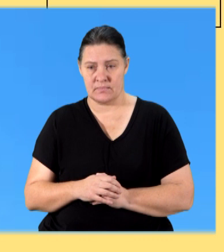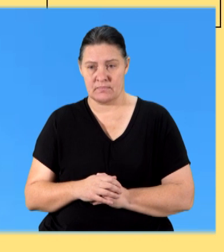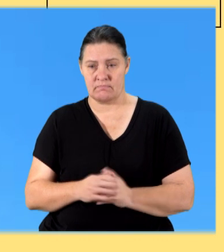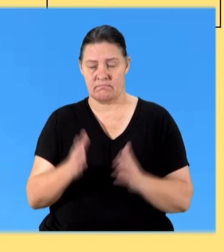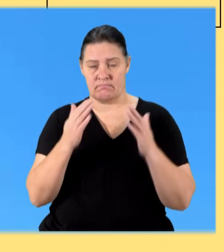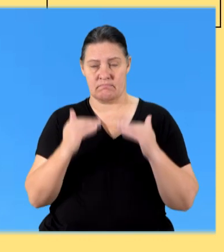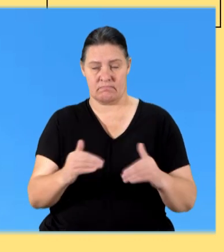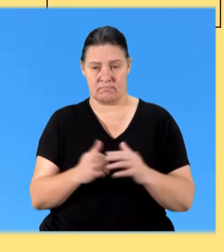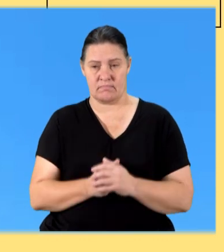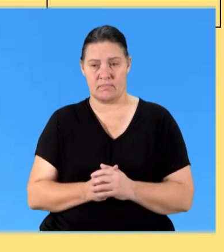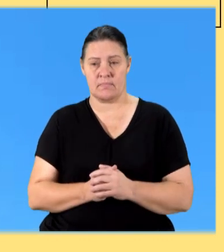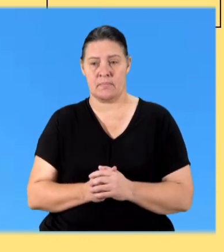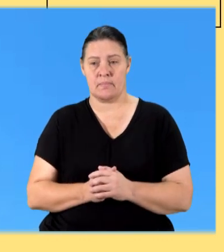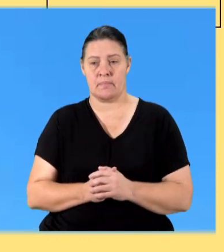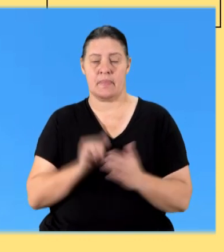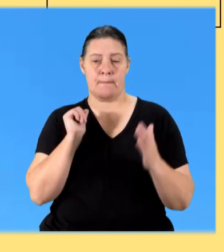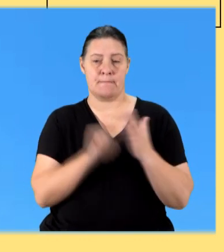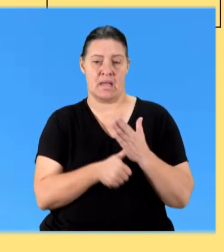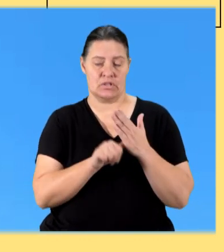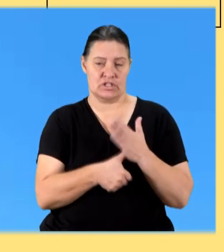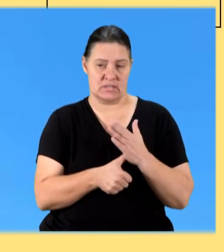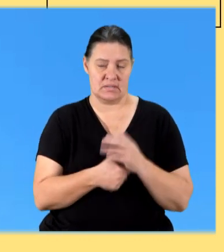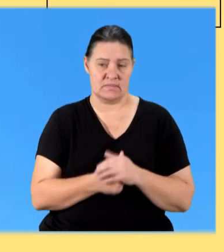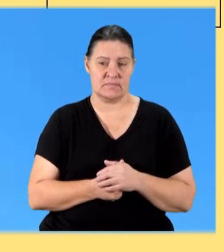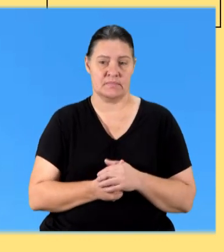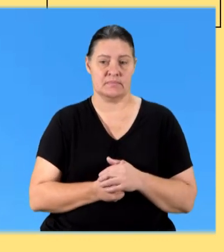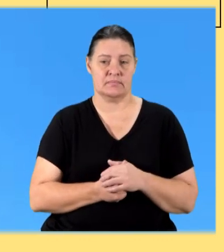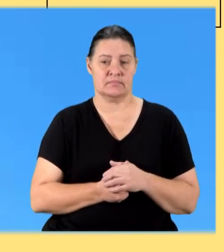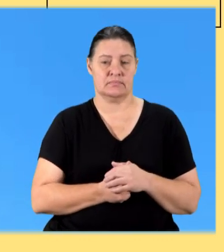Let's go on to the next one. Pension.